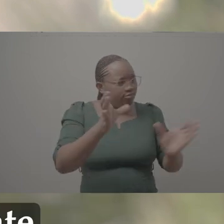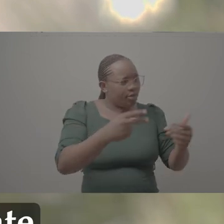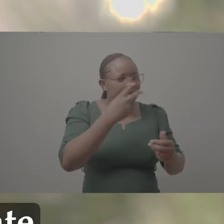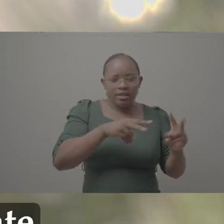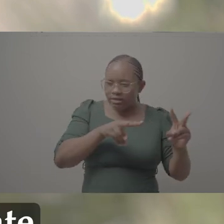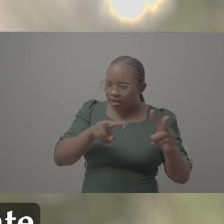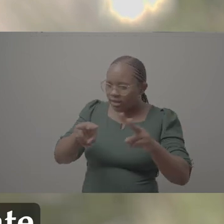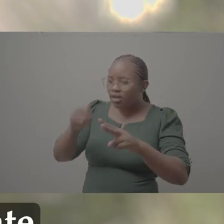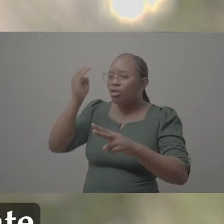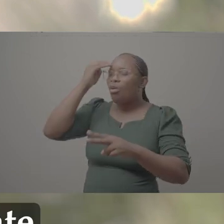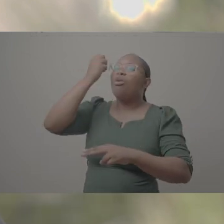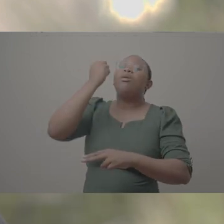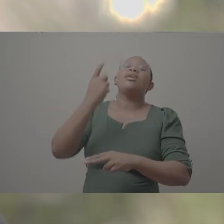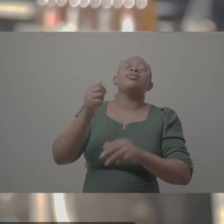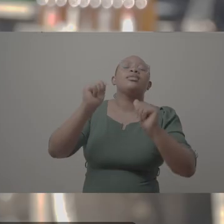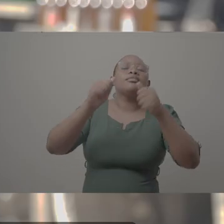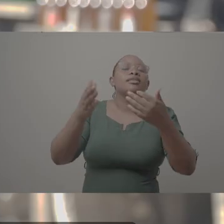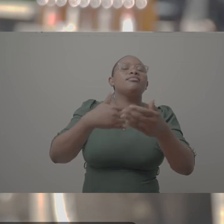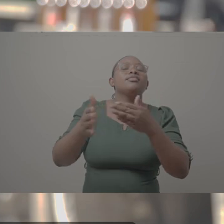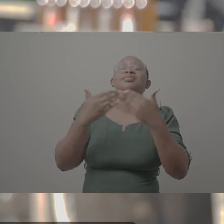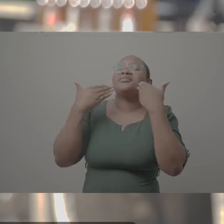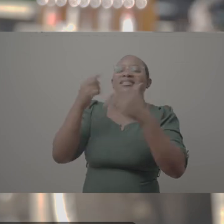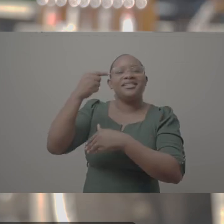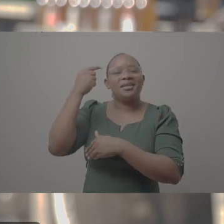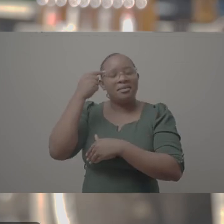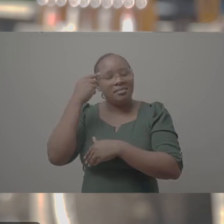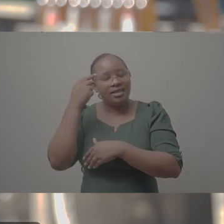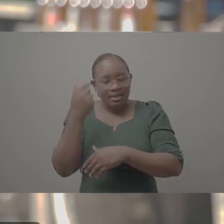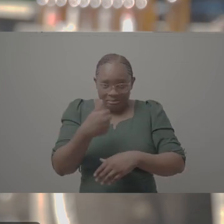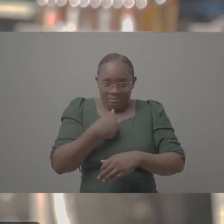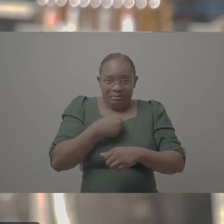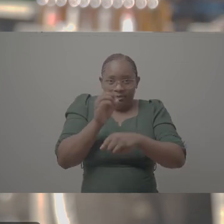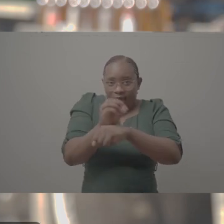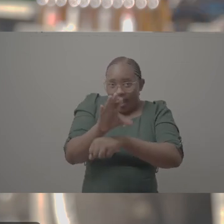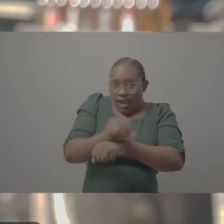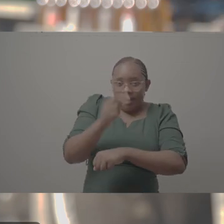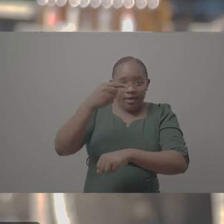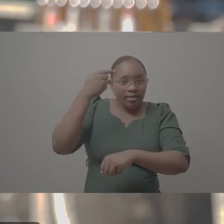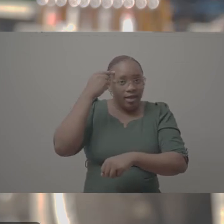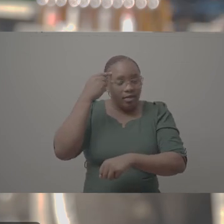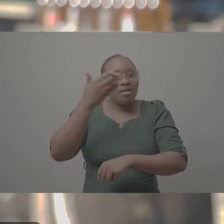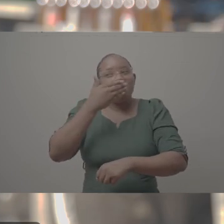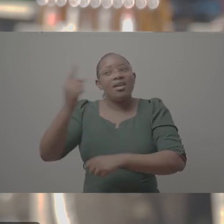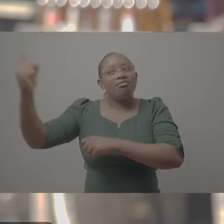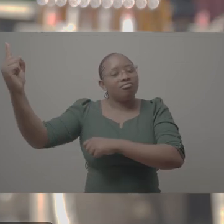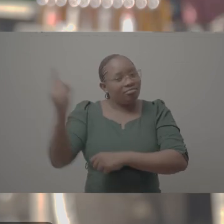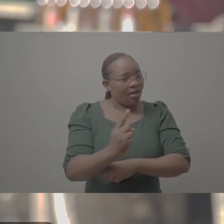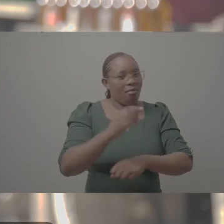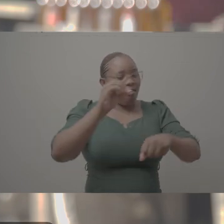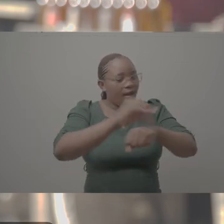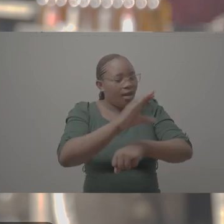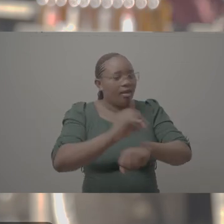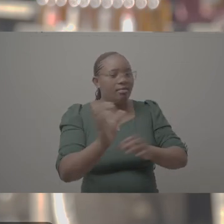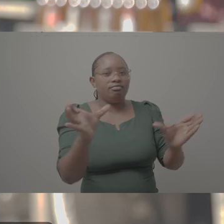to appreciate what government is doing. So in effort nga chitali recommend government kuisa yaisa yalondolola ku community